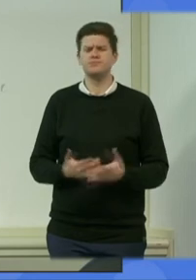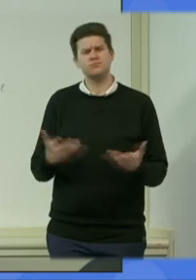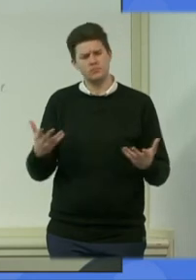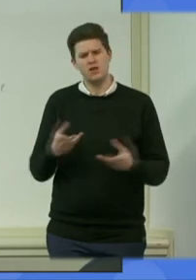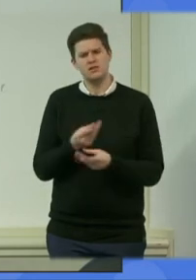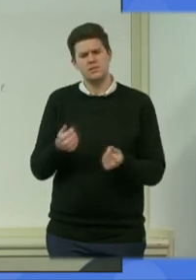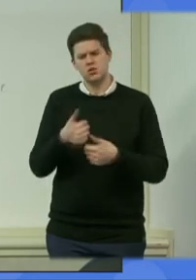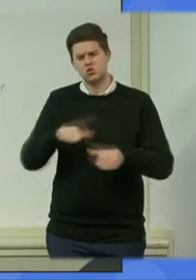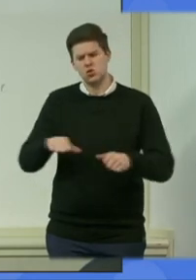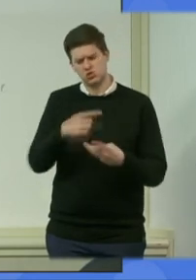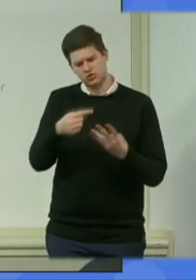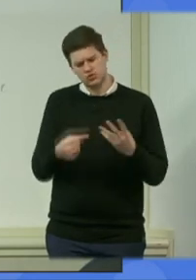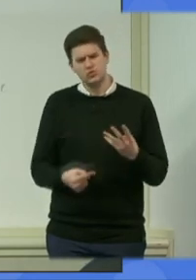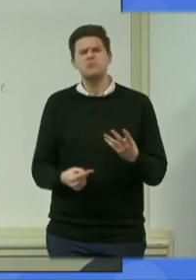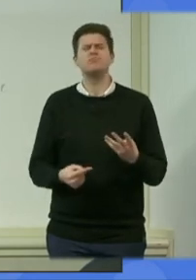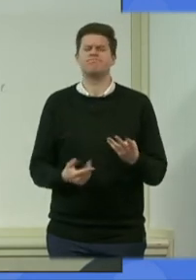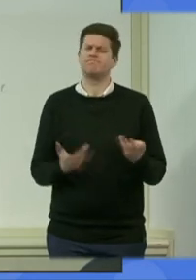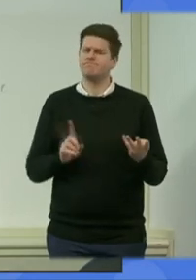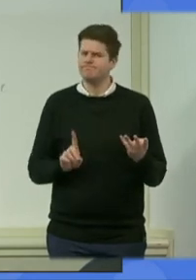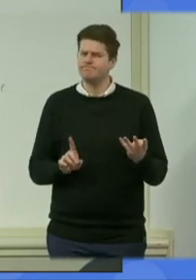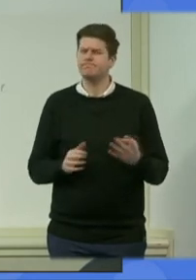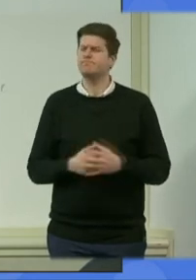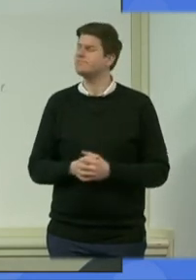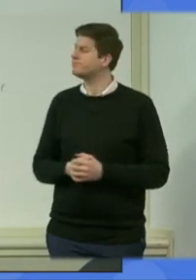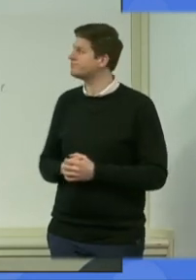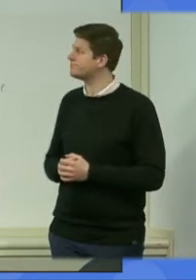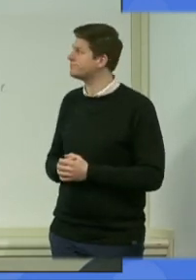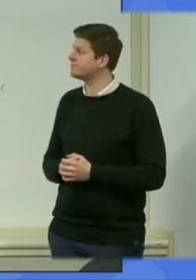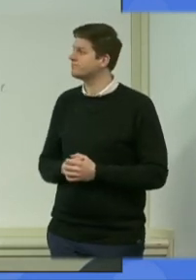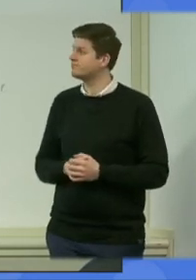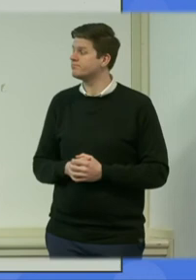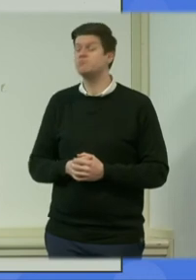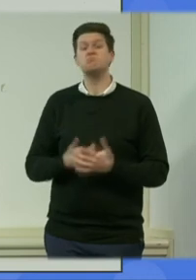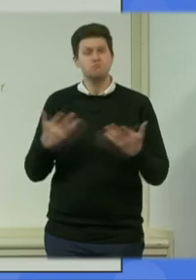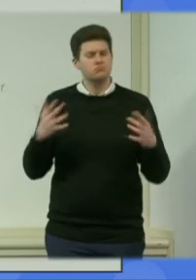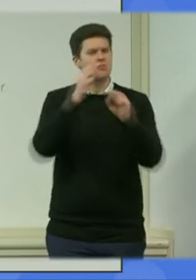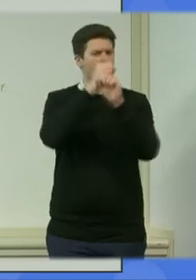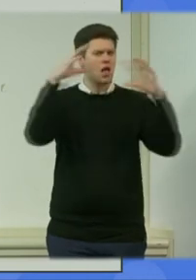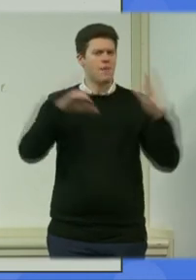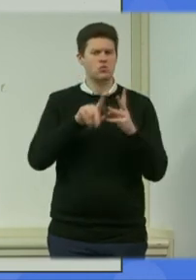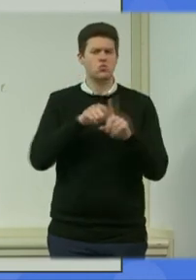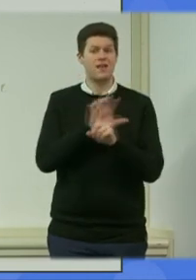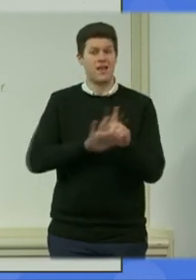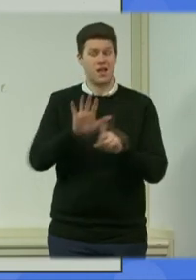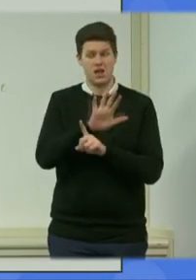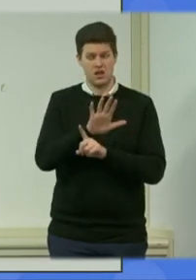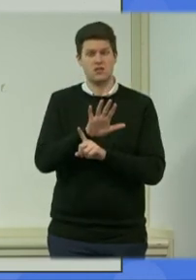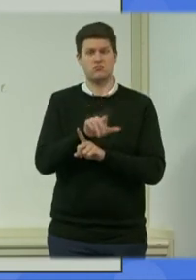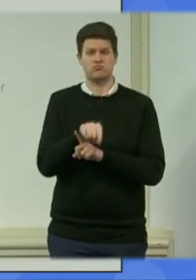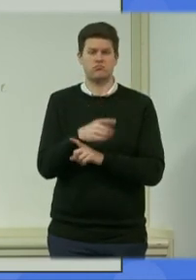to address some of the things that you've heard today. So imagine at the UK level, or imagine a Scotland with all the